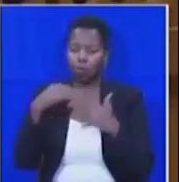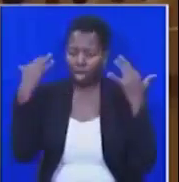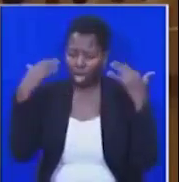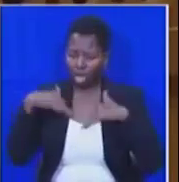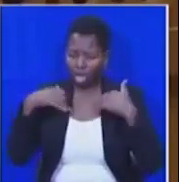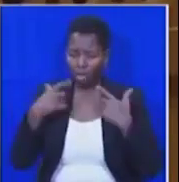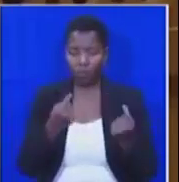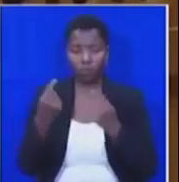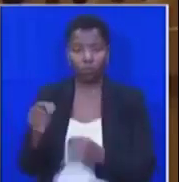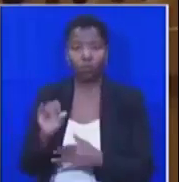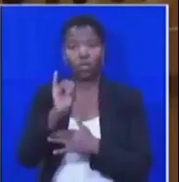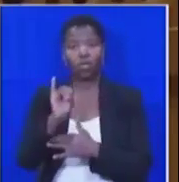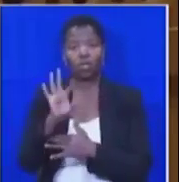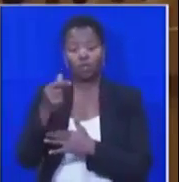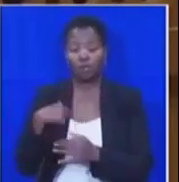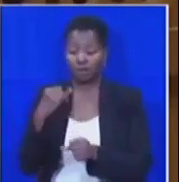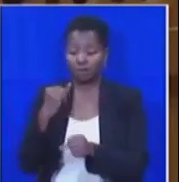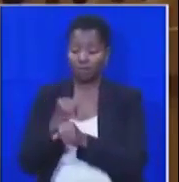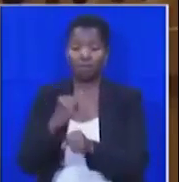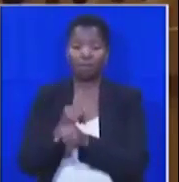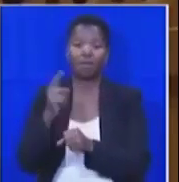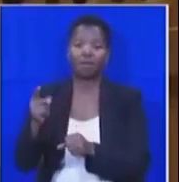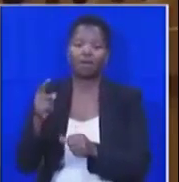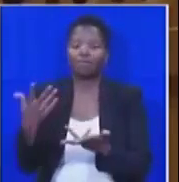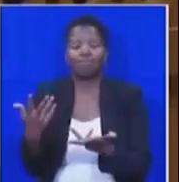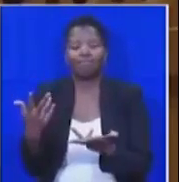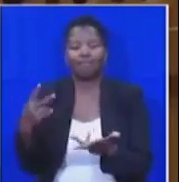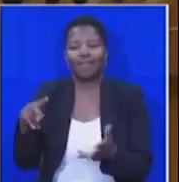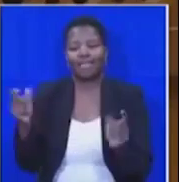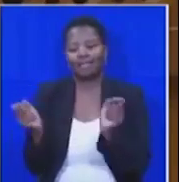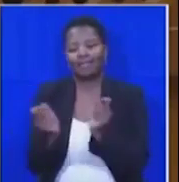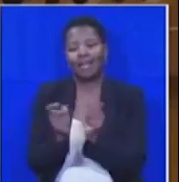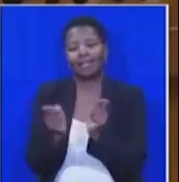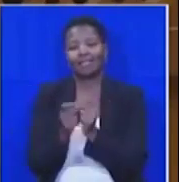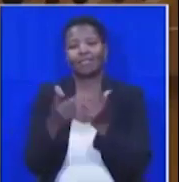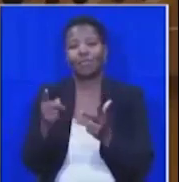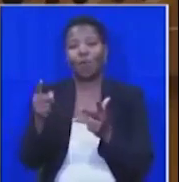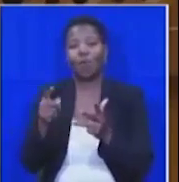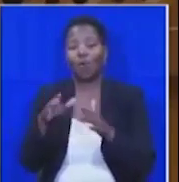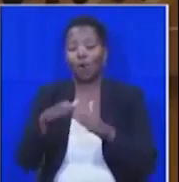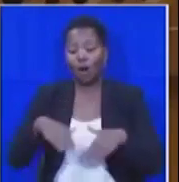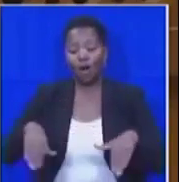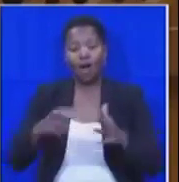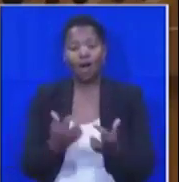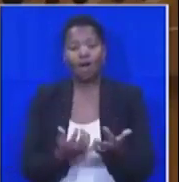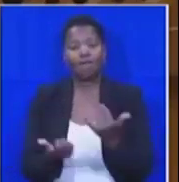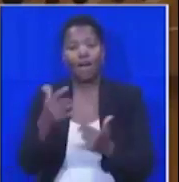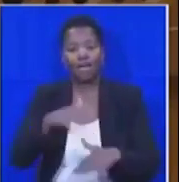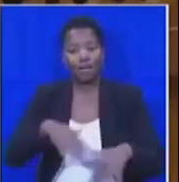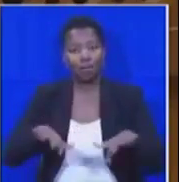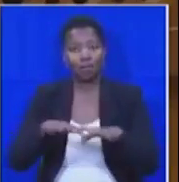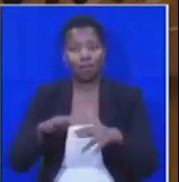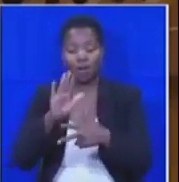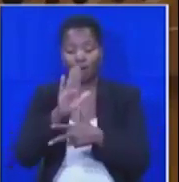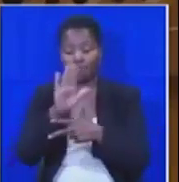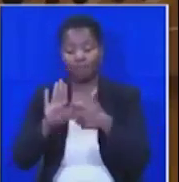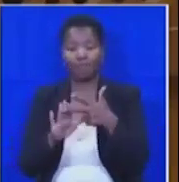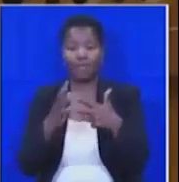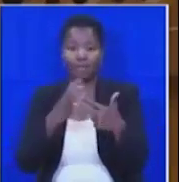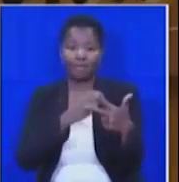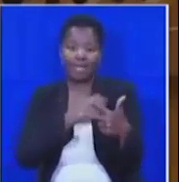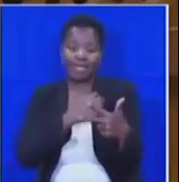had to conduct the farcical fire pool dance. He and Ministers Deutsch, Mshlangu Nkabinda and